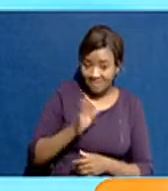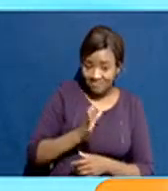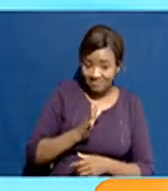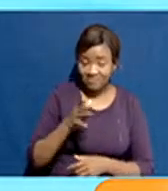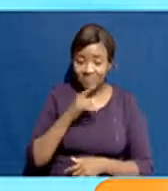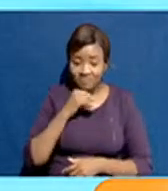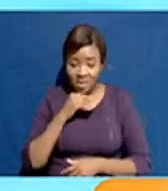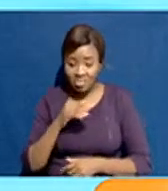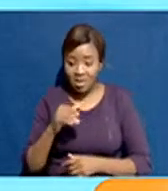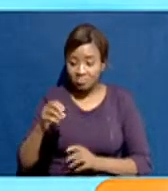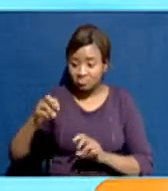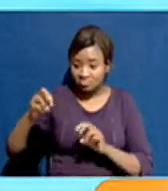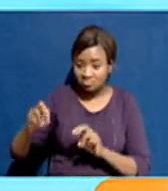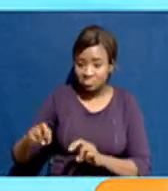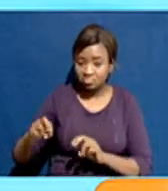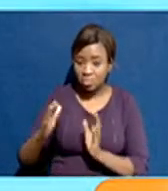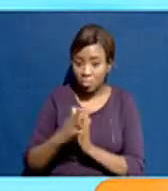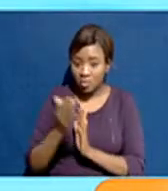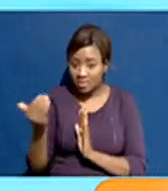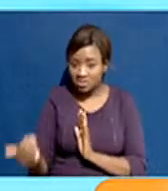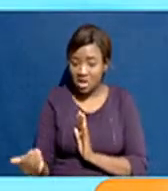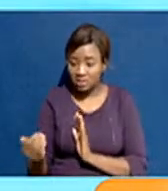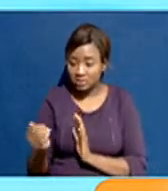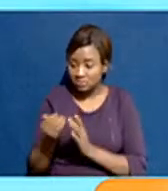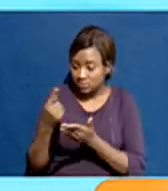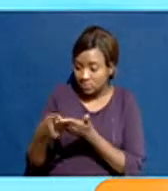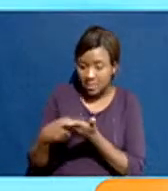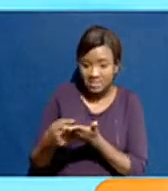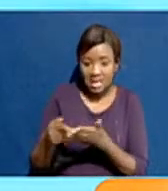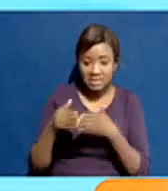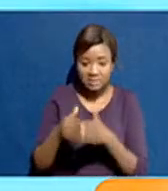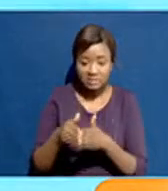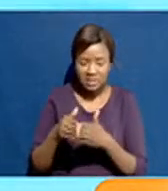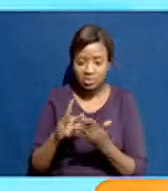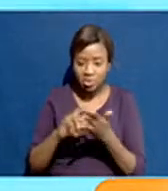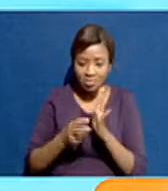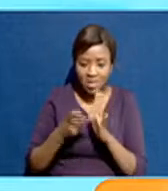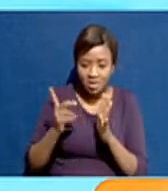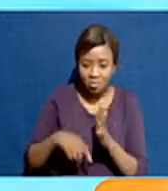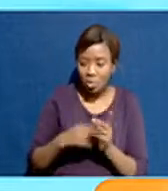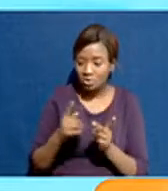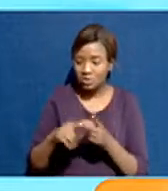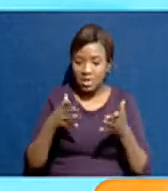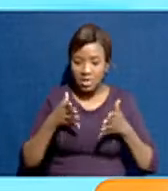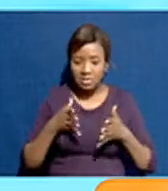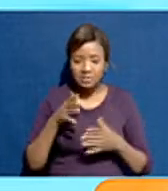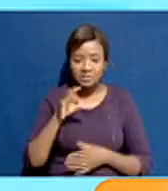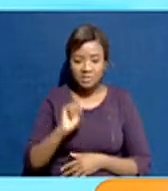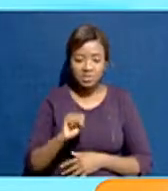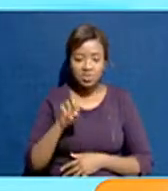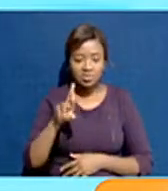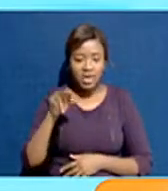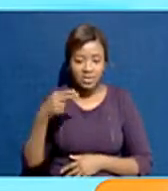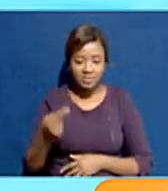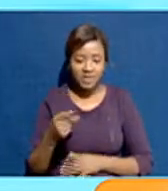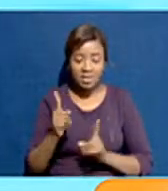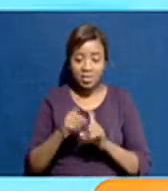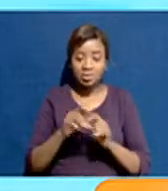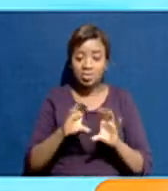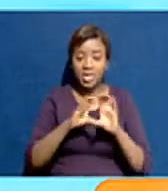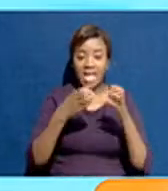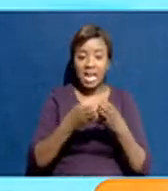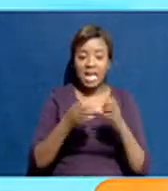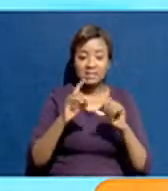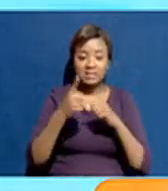health. It's very rare, and it's a funny thing, you know, when a teacher trying, even in class 6, teaching